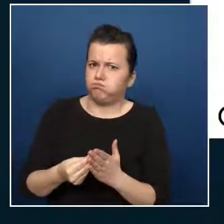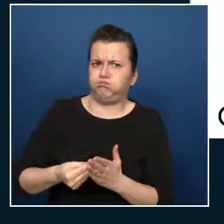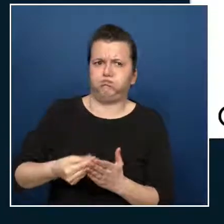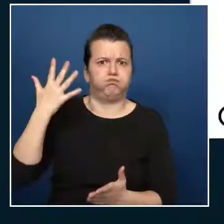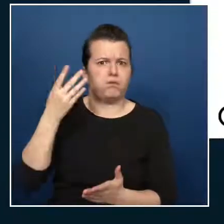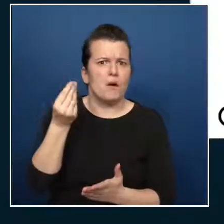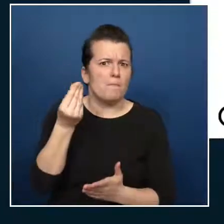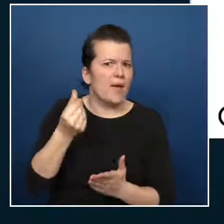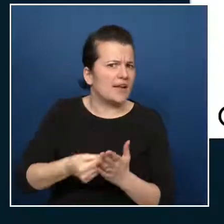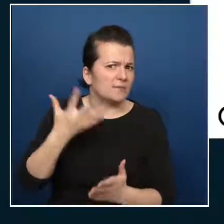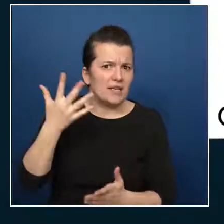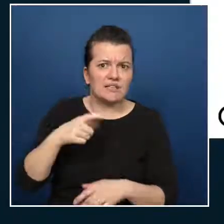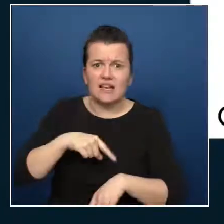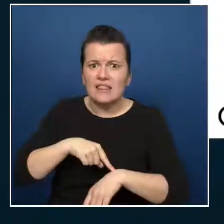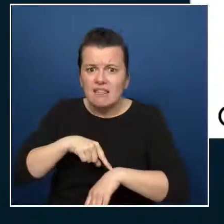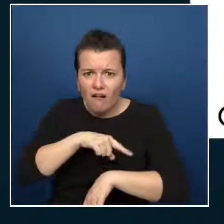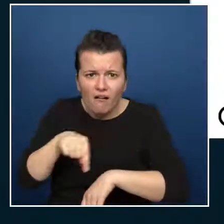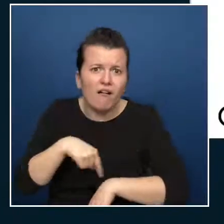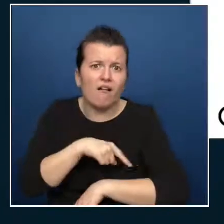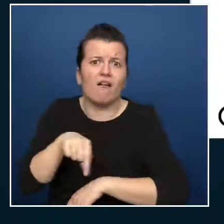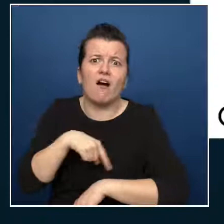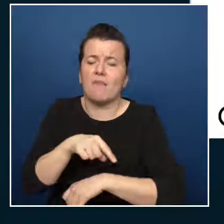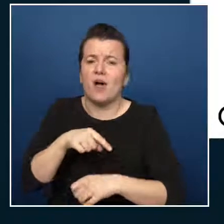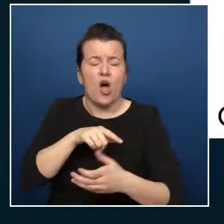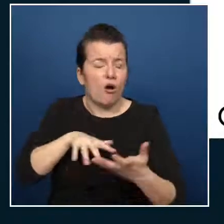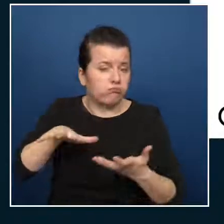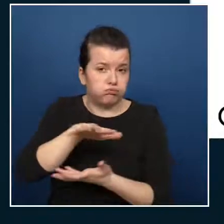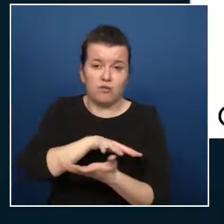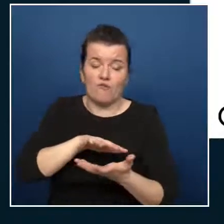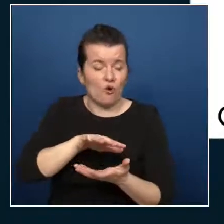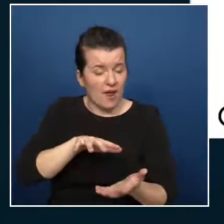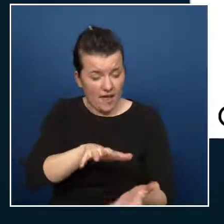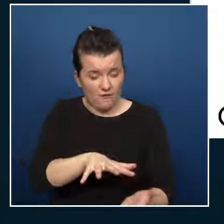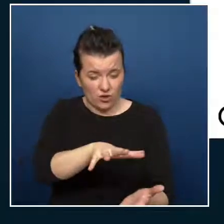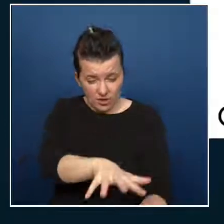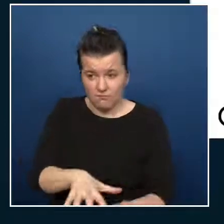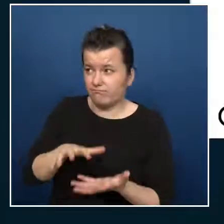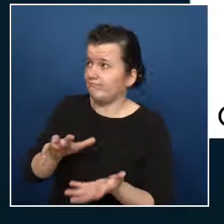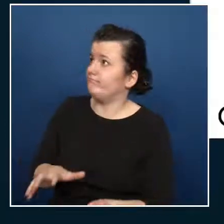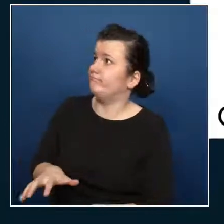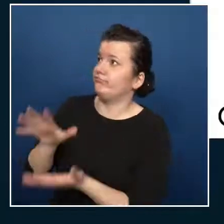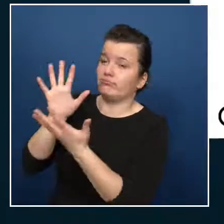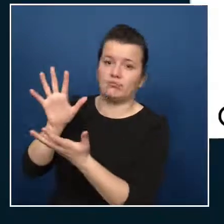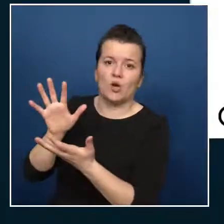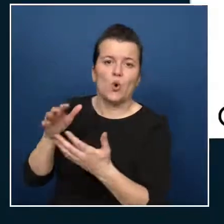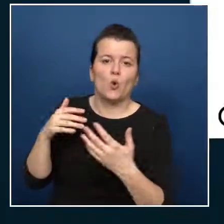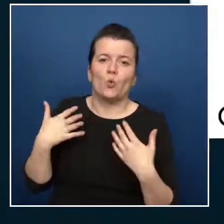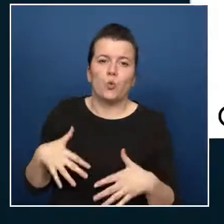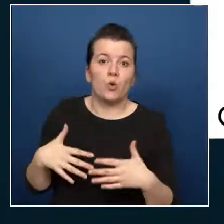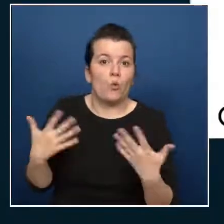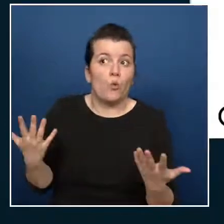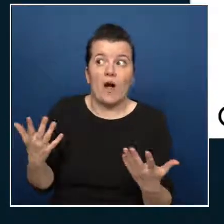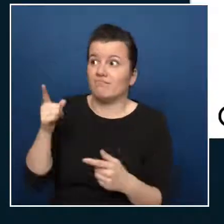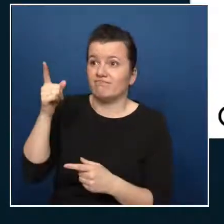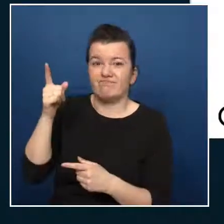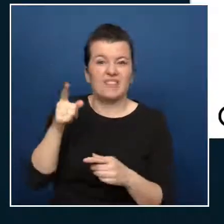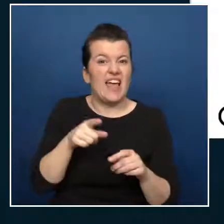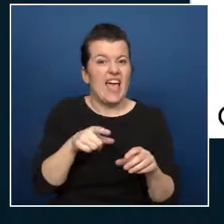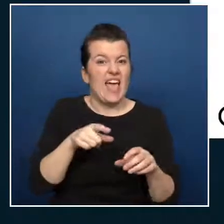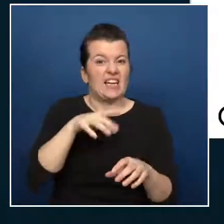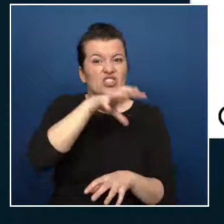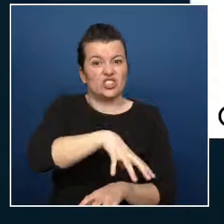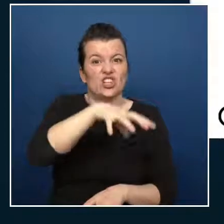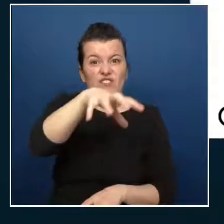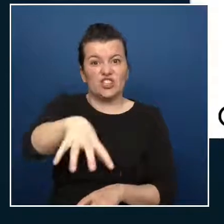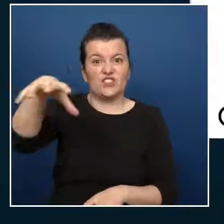consuming and too complicated to do the lift and shift because the servers or the VMs were hosted in a